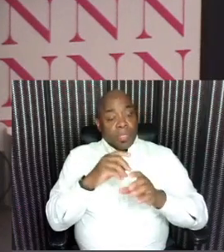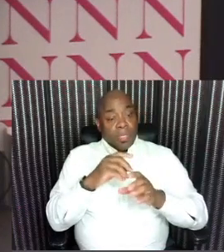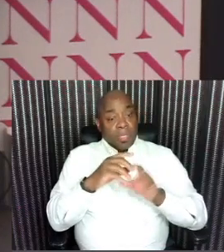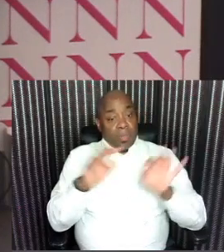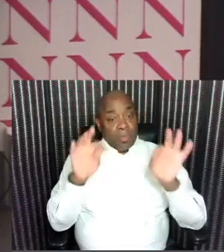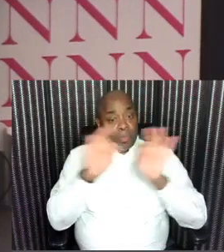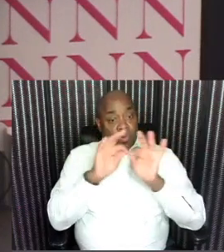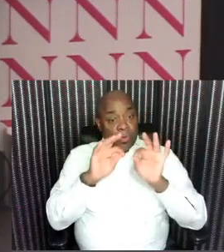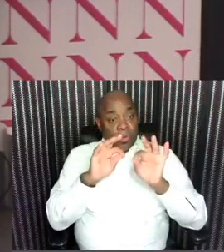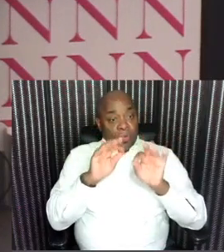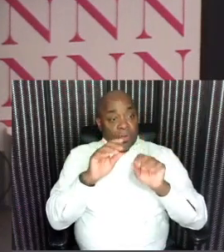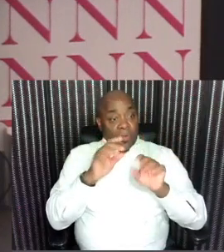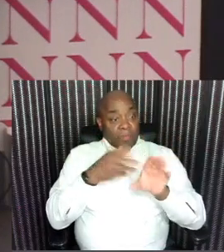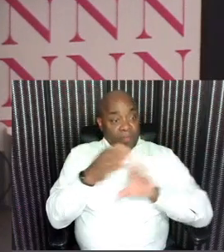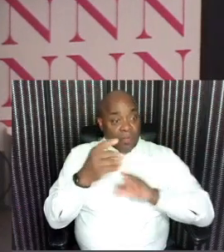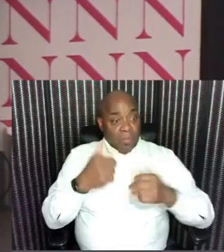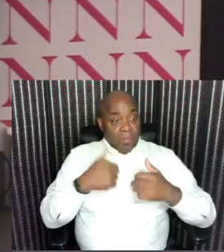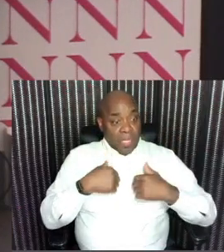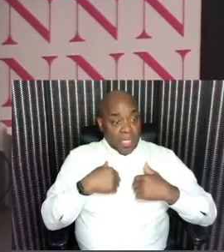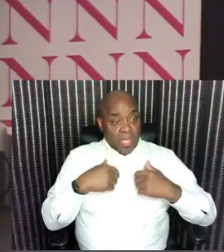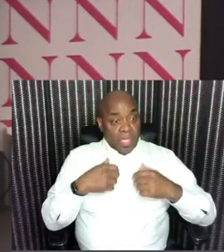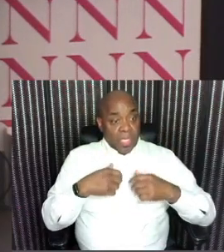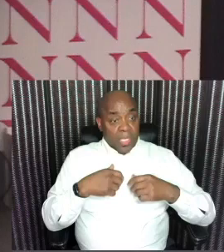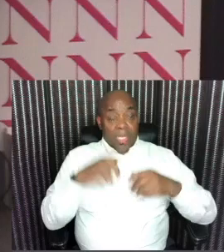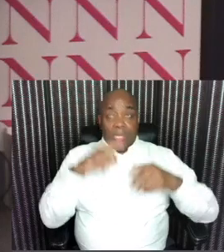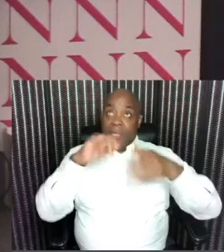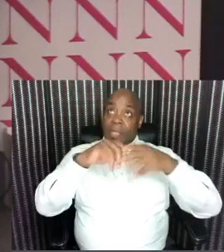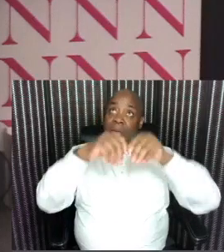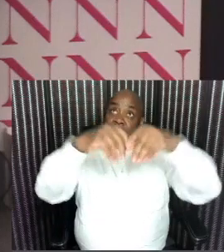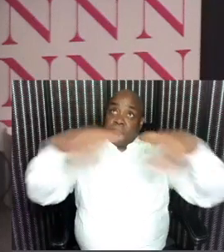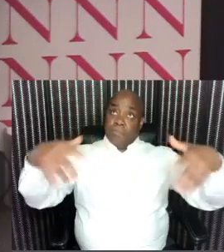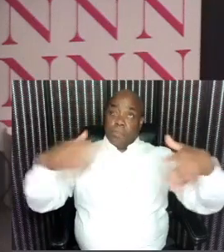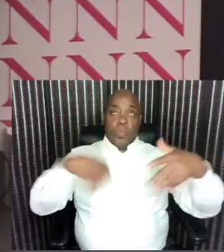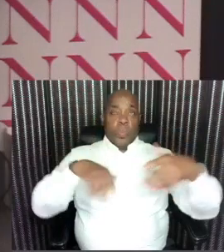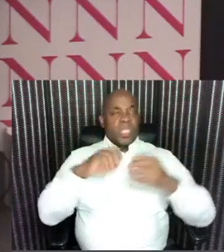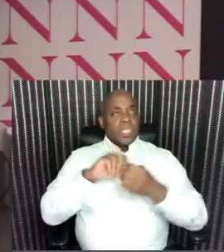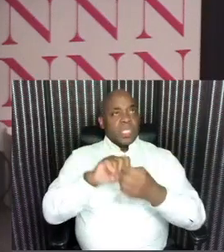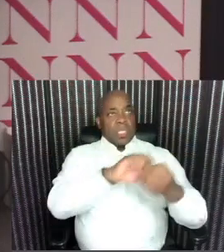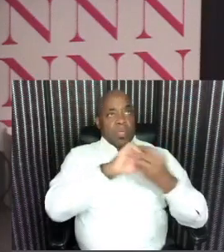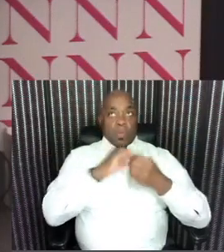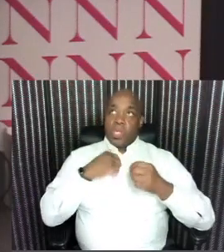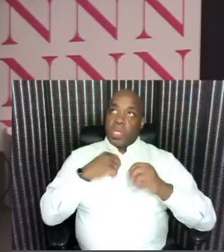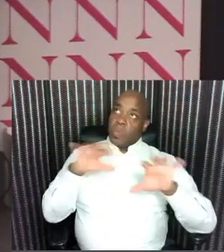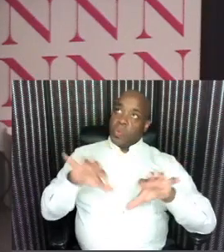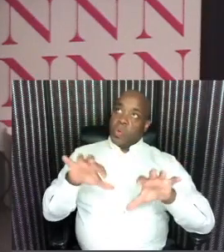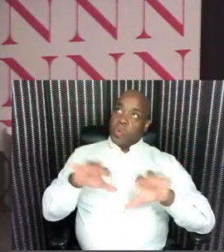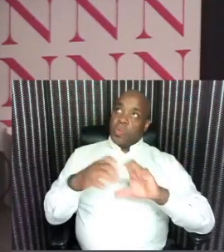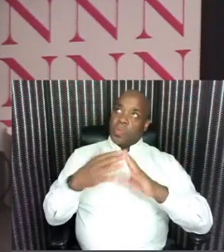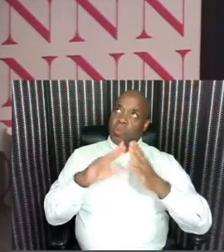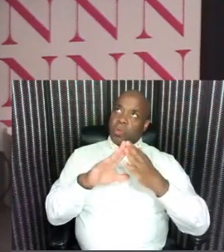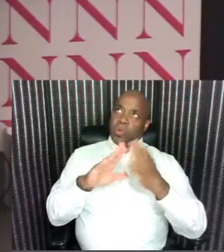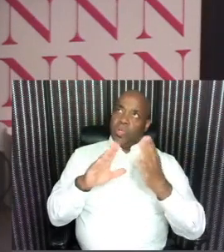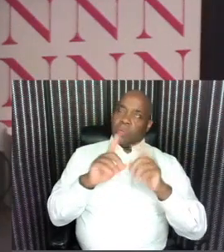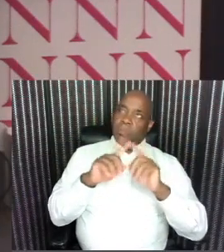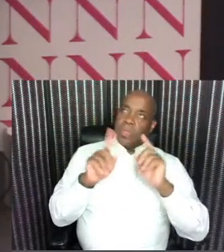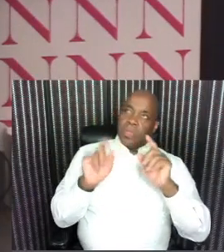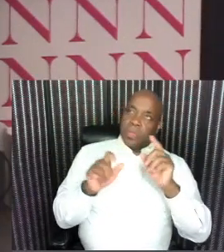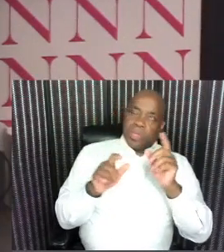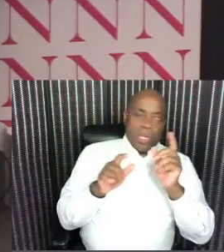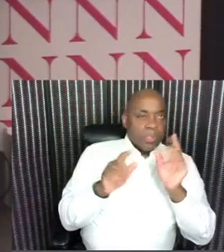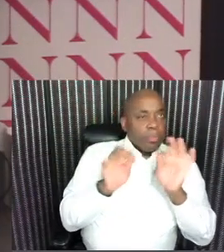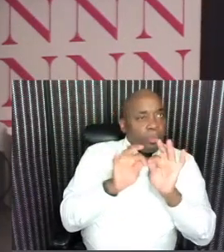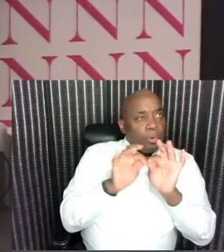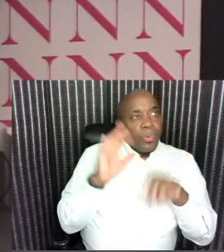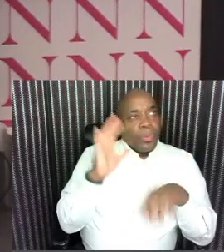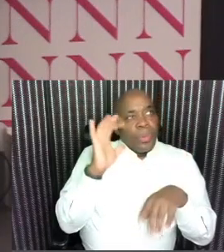under that rubric, we had a lot of debates about, we're working with the community, where does that count? Like, if you're a